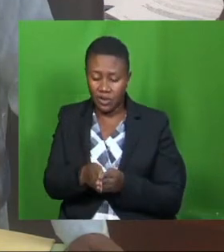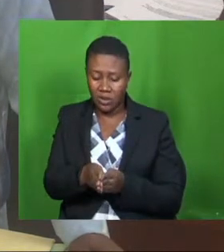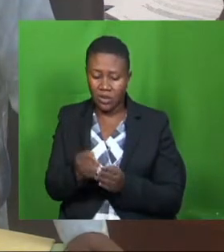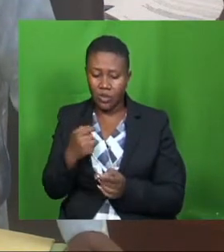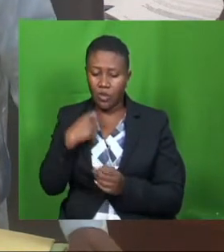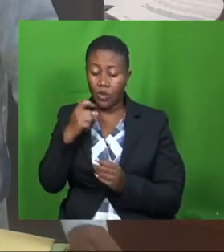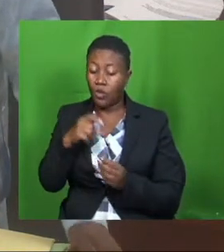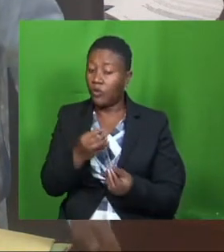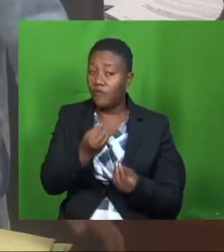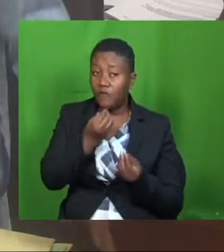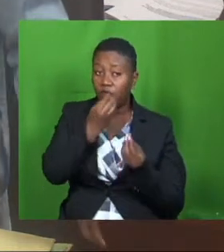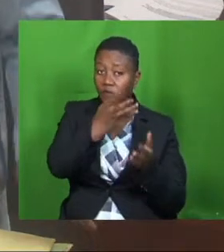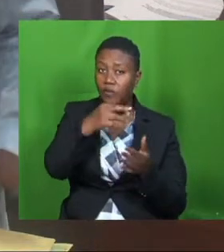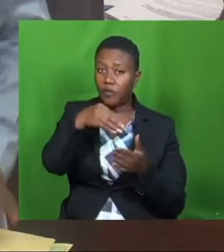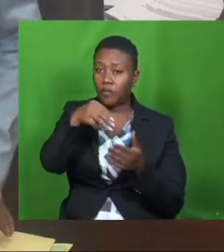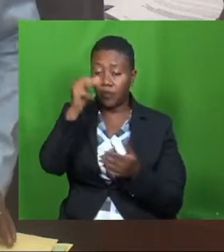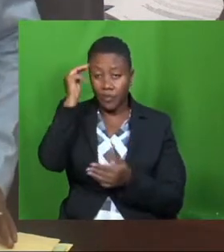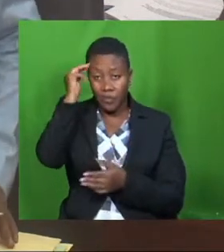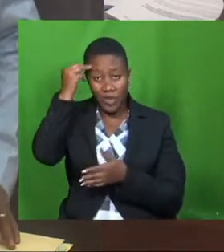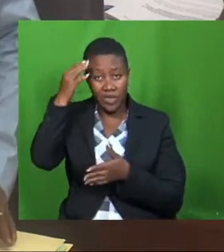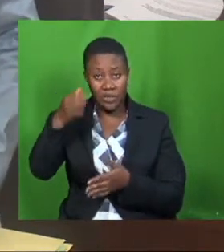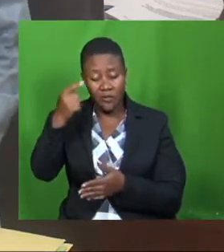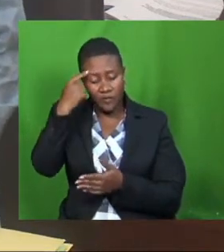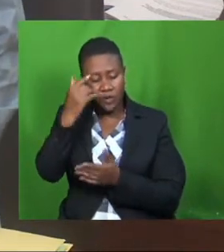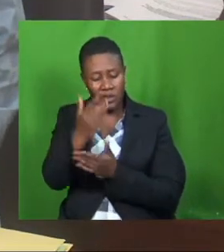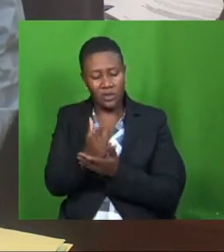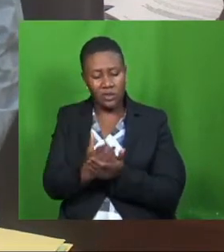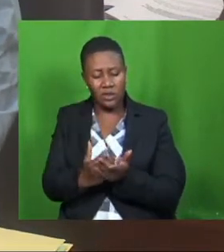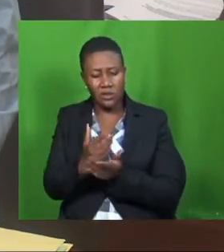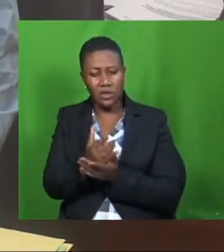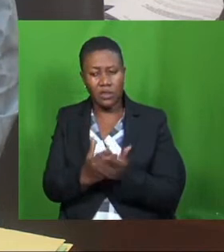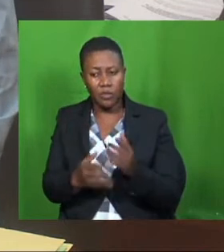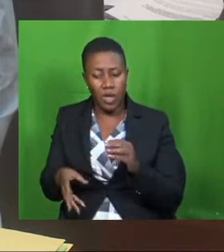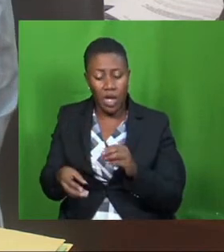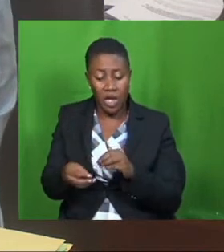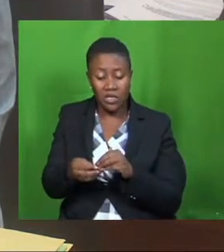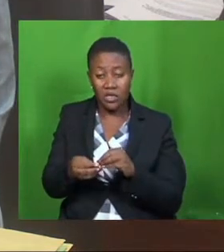Mr. Speaker, as I walked into the room,